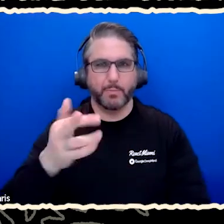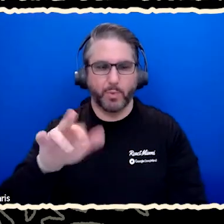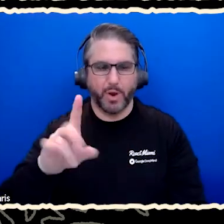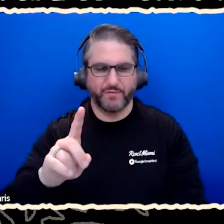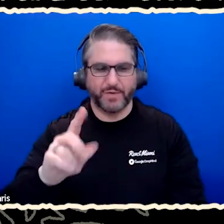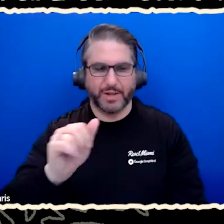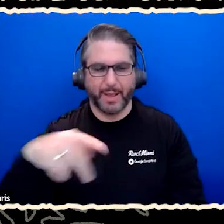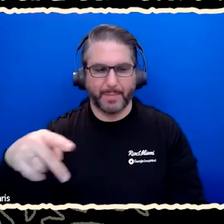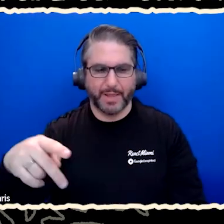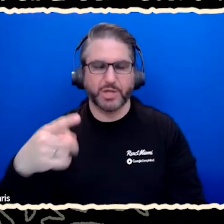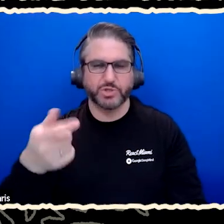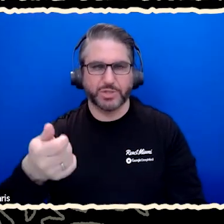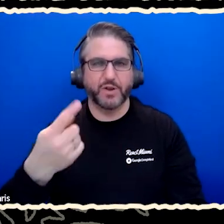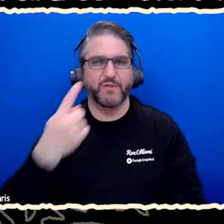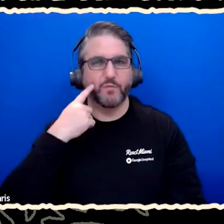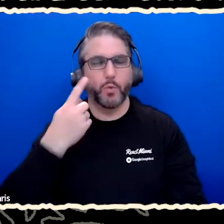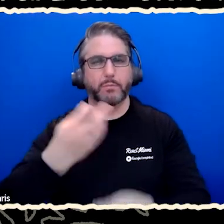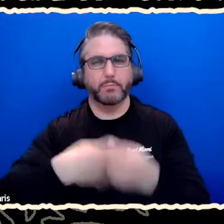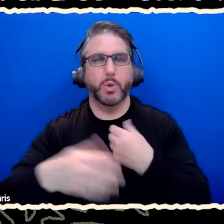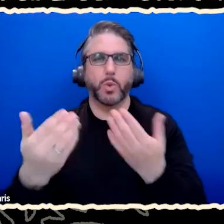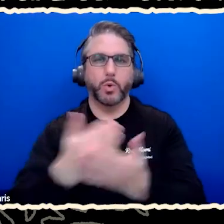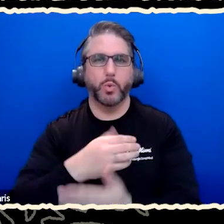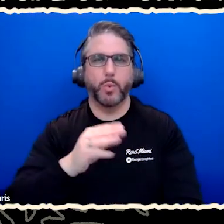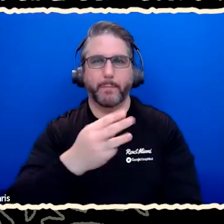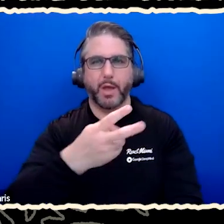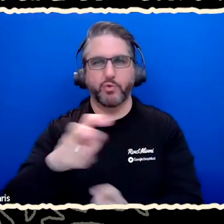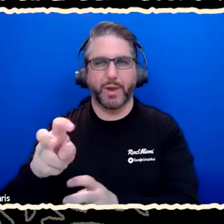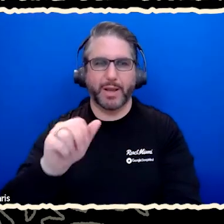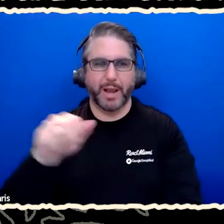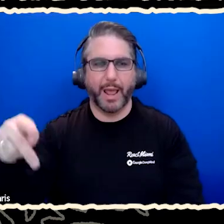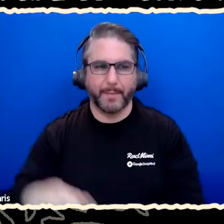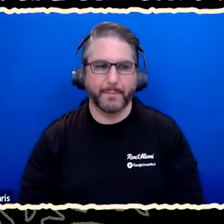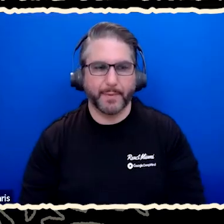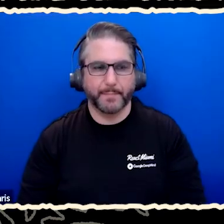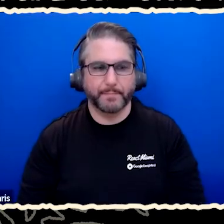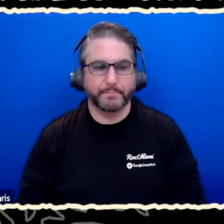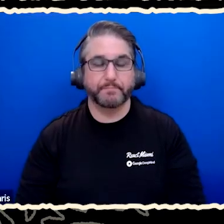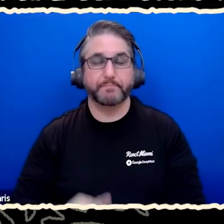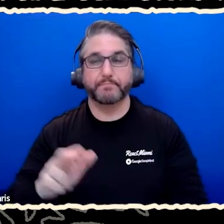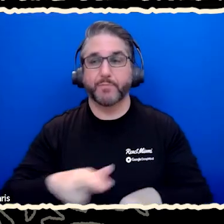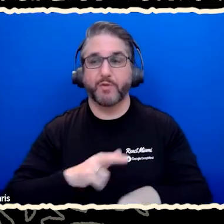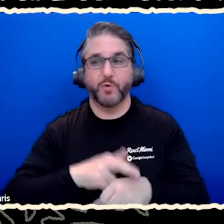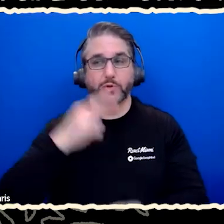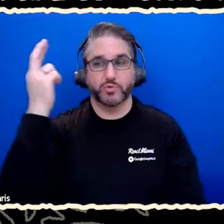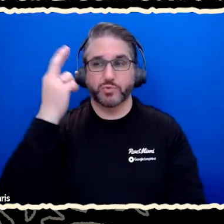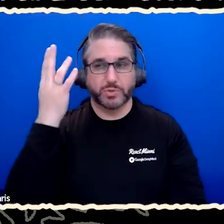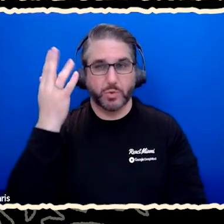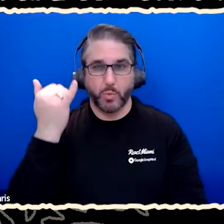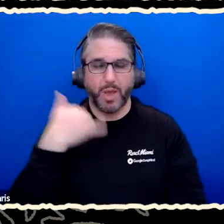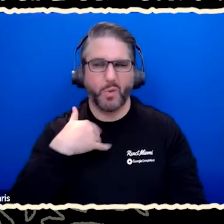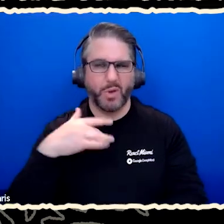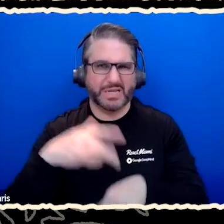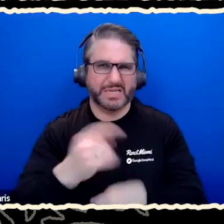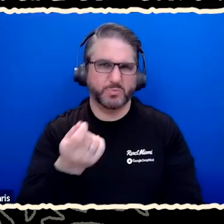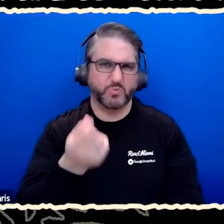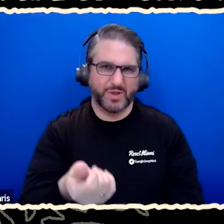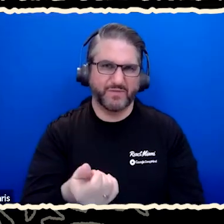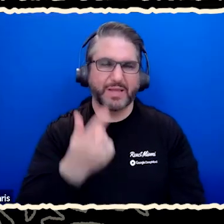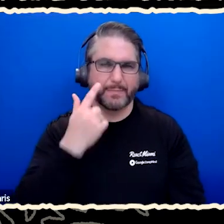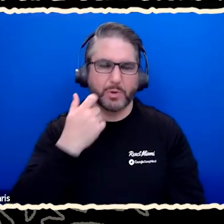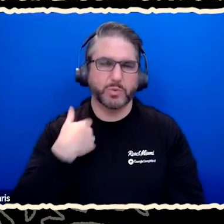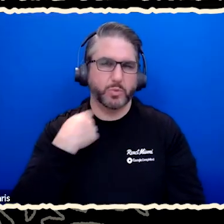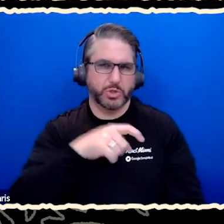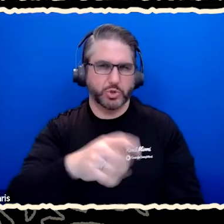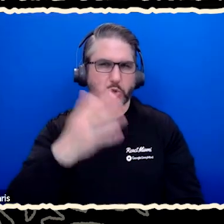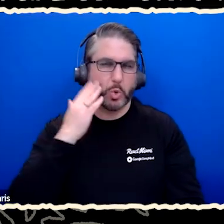in favor of the new migrated app. And of course, the reasons I will just briefly touch, because we probably should